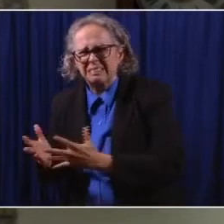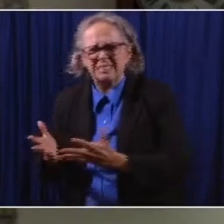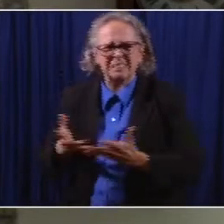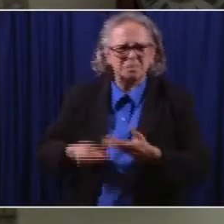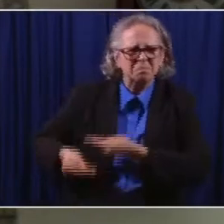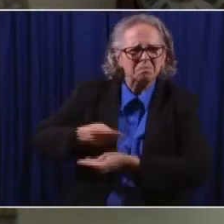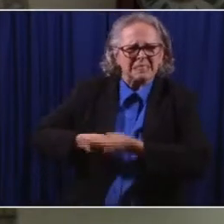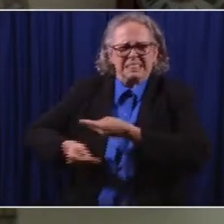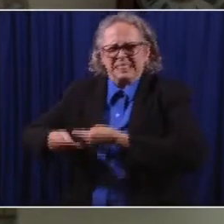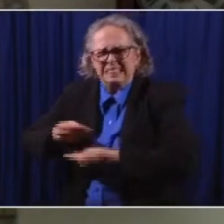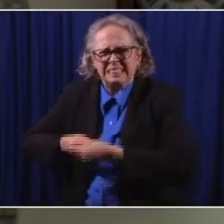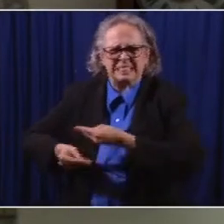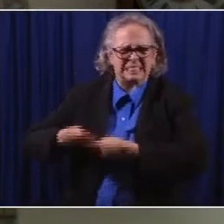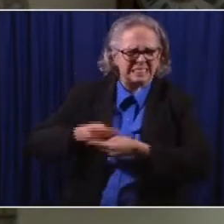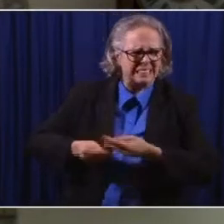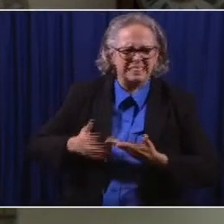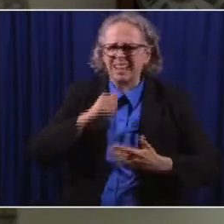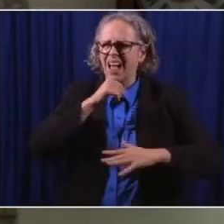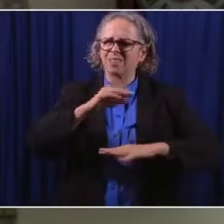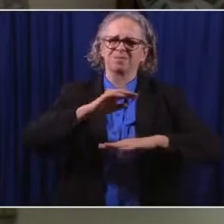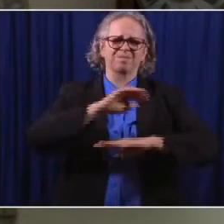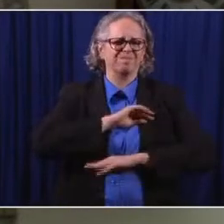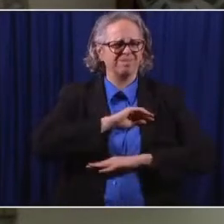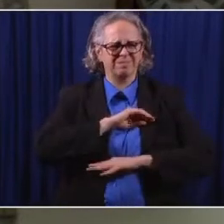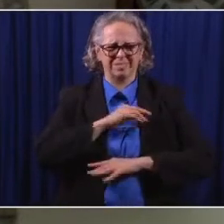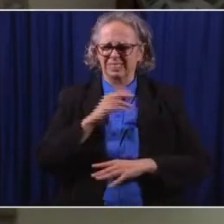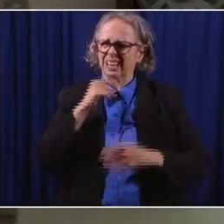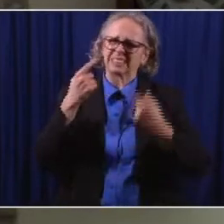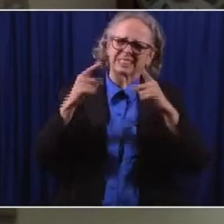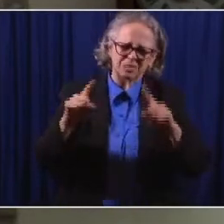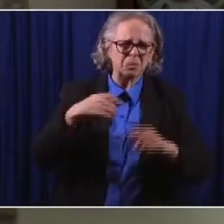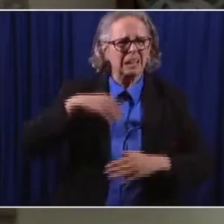or where we would want them to be. John, you want to add anything to that?